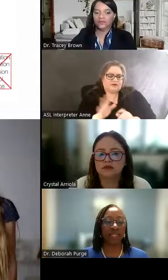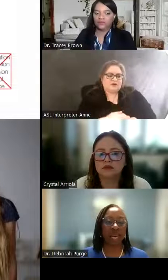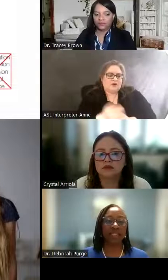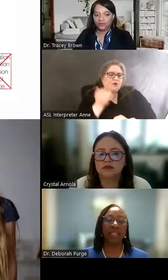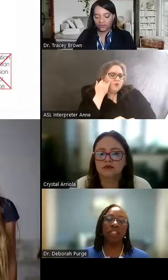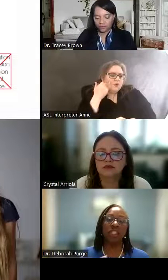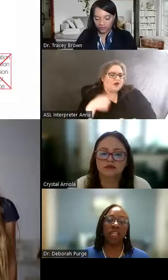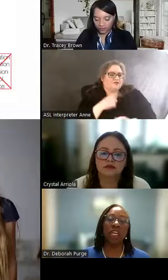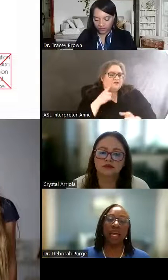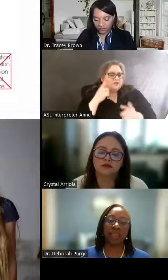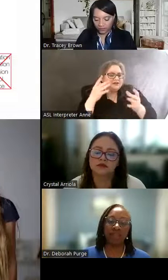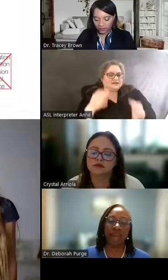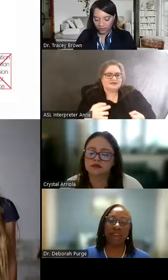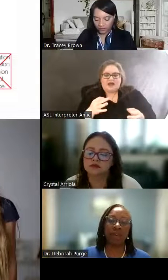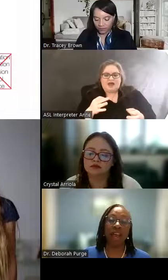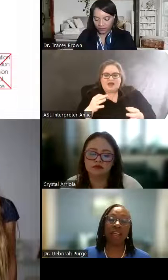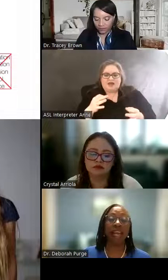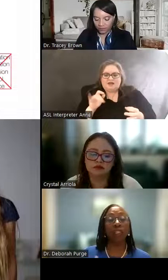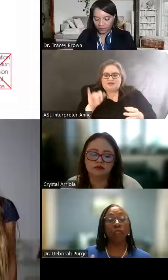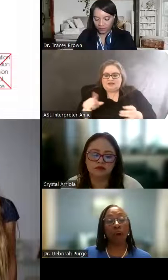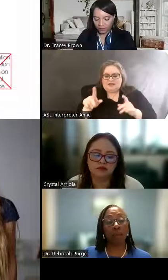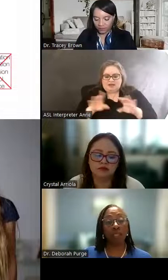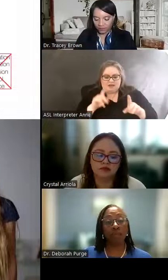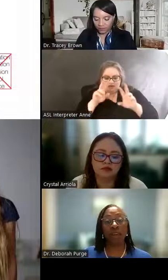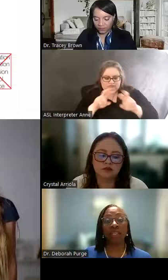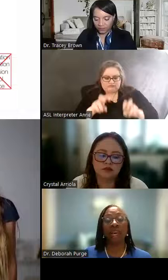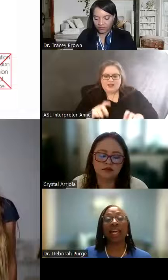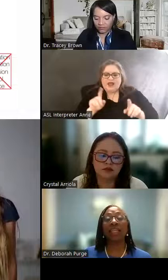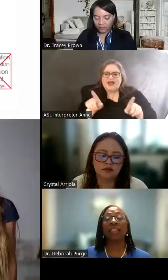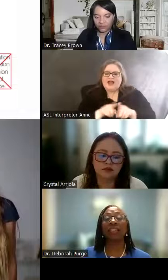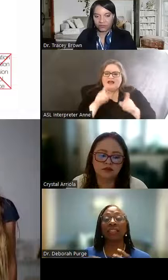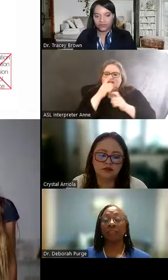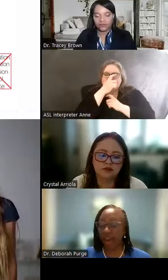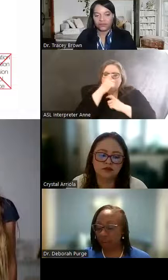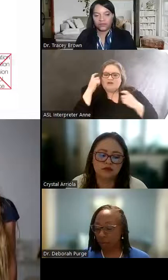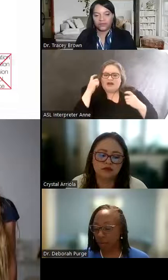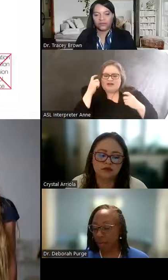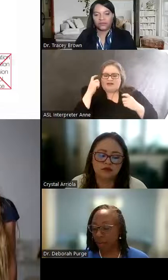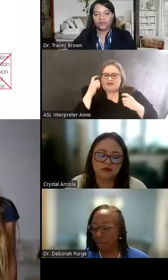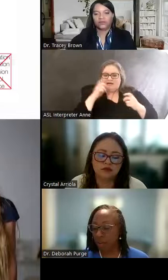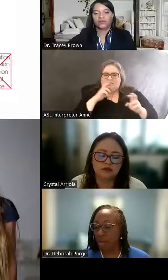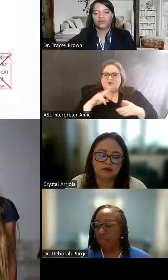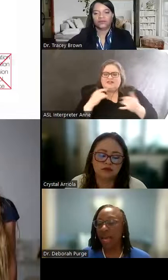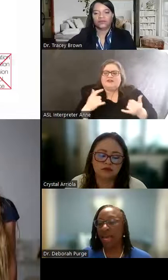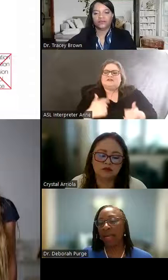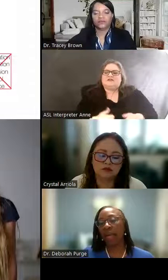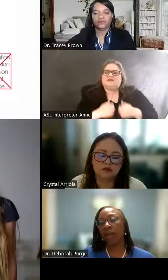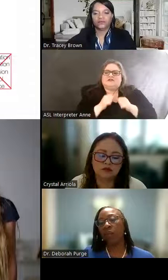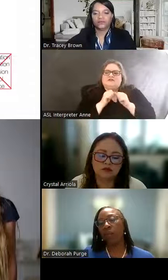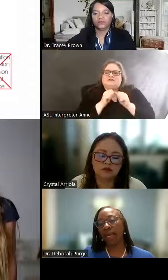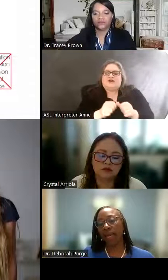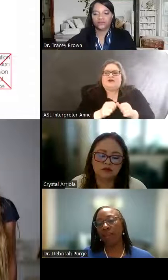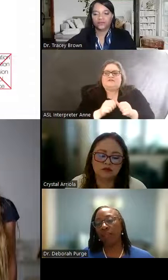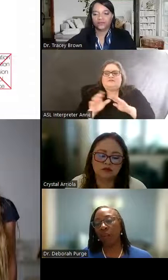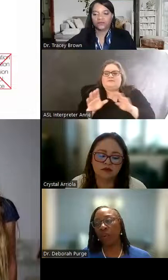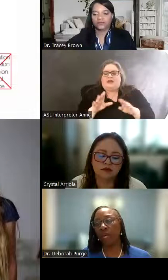we decide to look at this behavior as a trauma response, that this is a survival behavior, and then